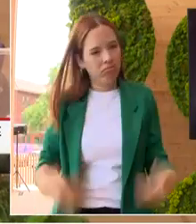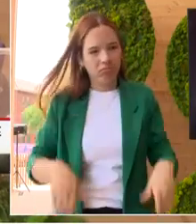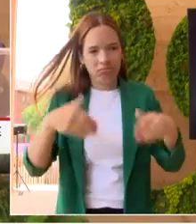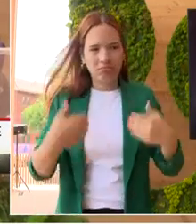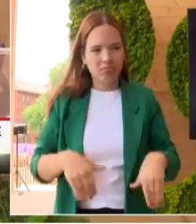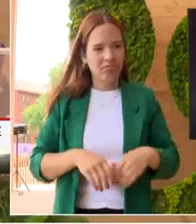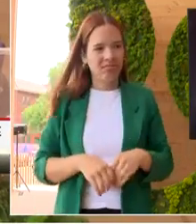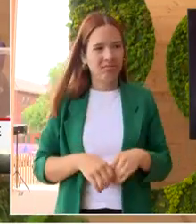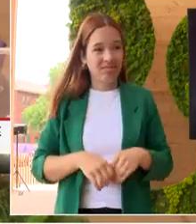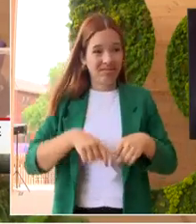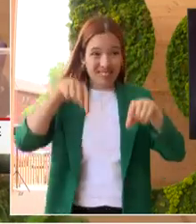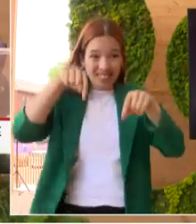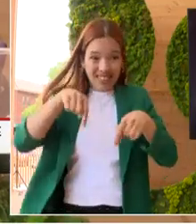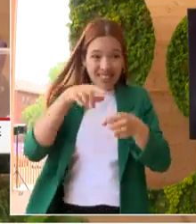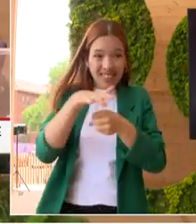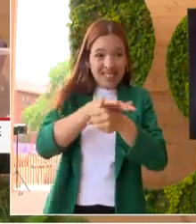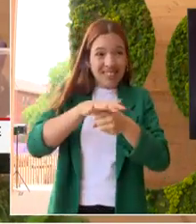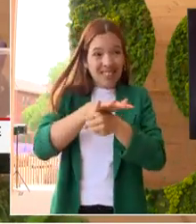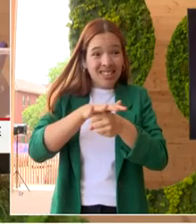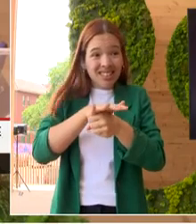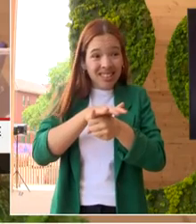DC grows.